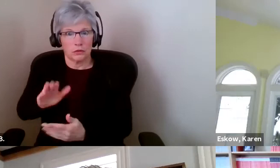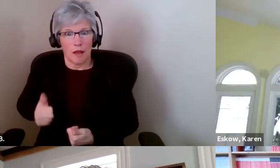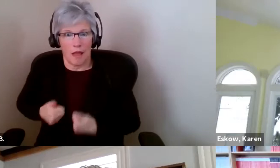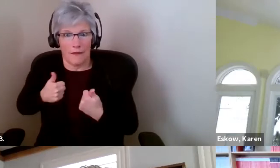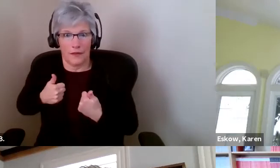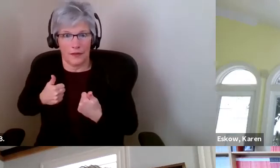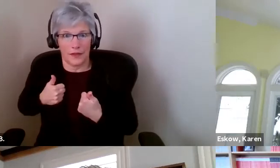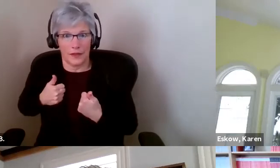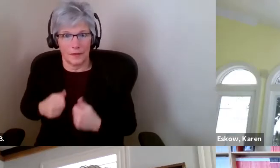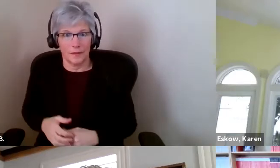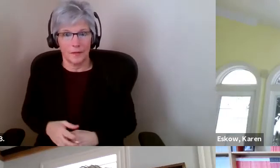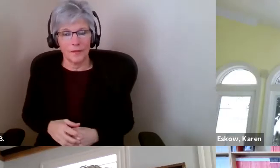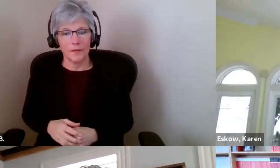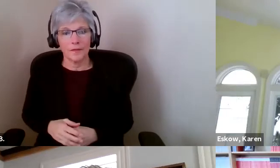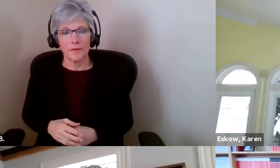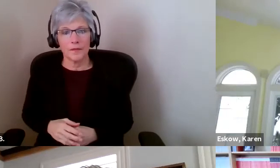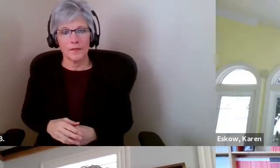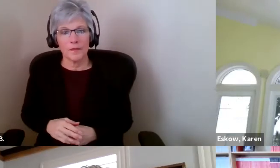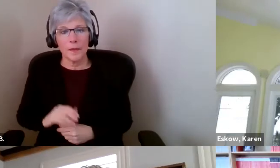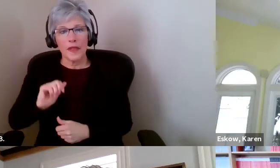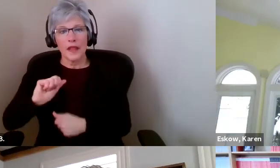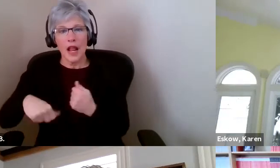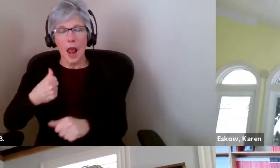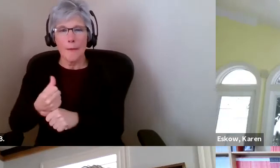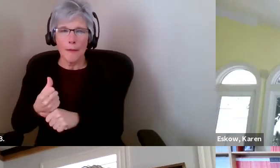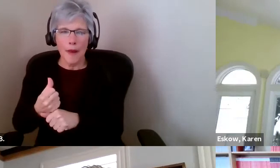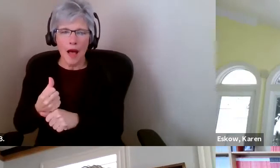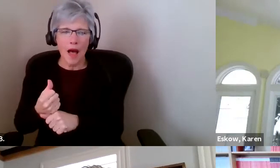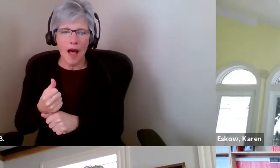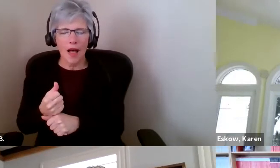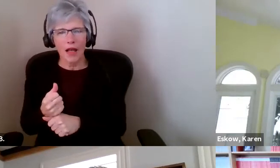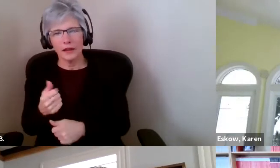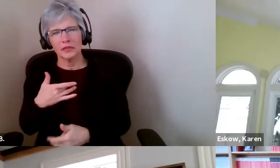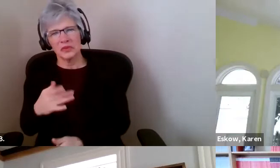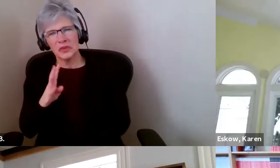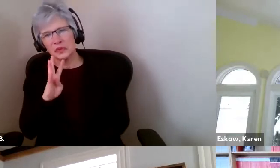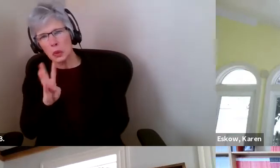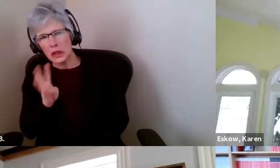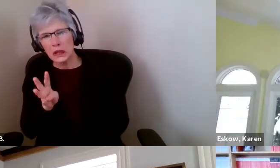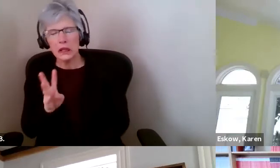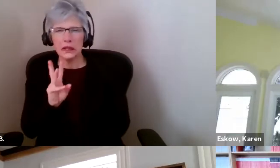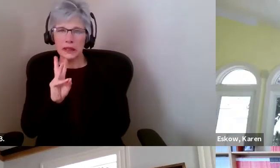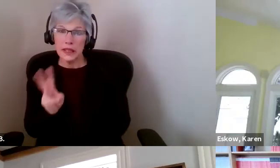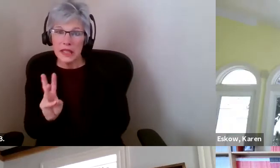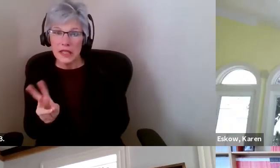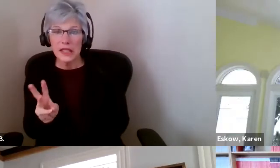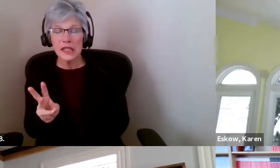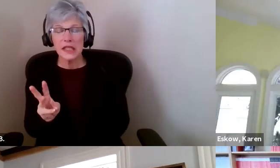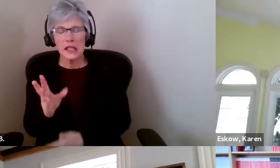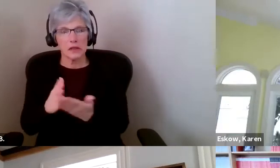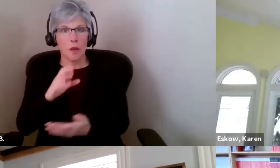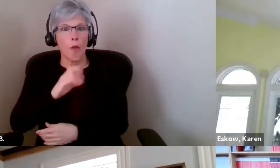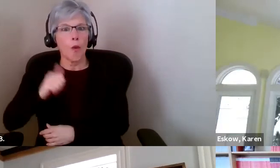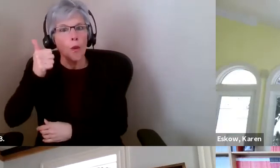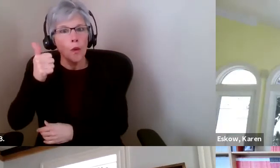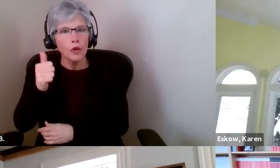not that close to being in college. One of them was probably early 40s, others were around 60, you know, and others are older. But when